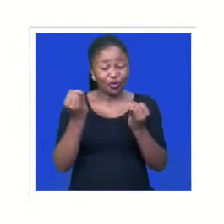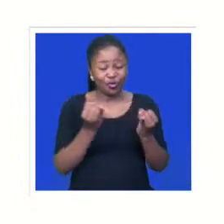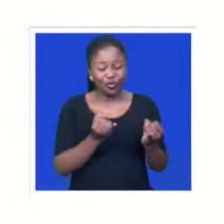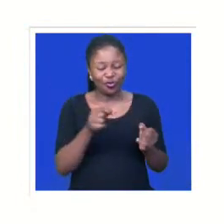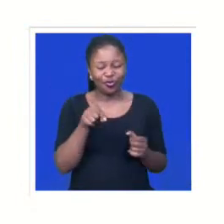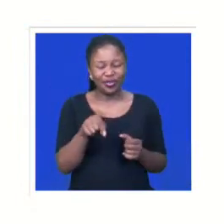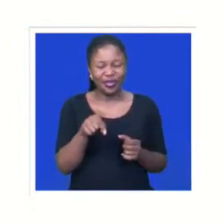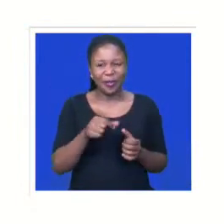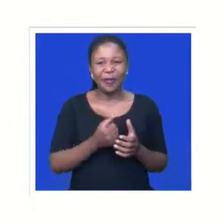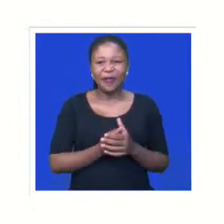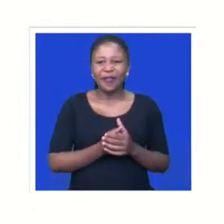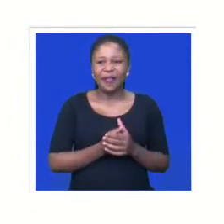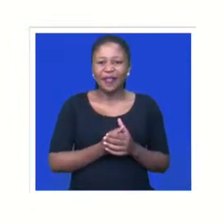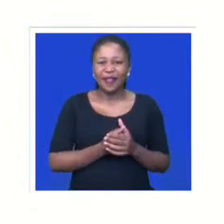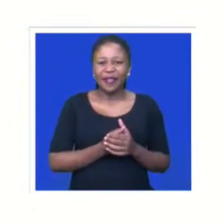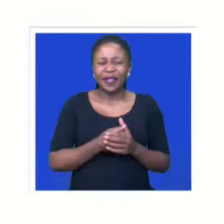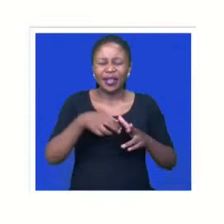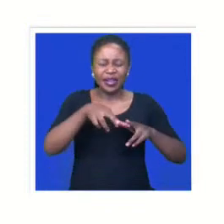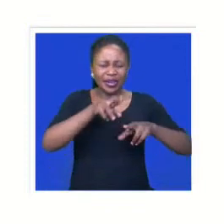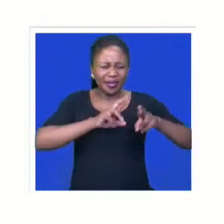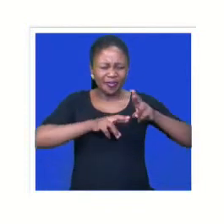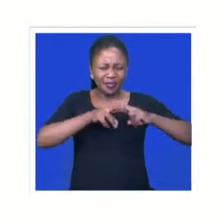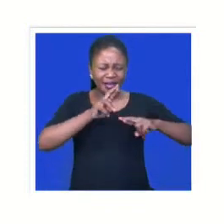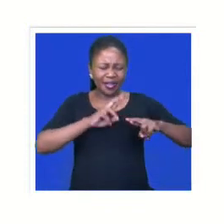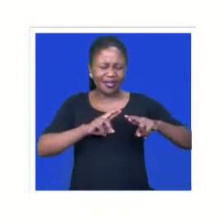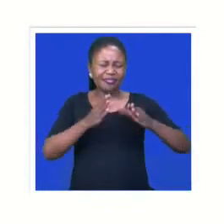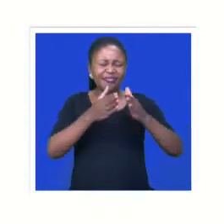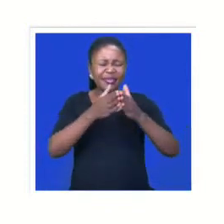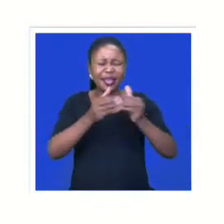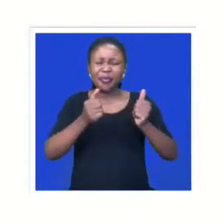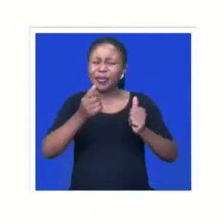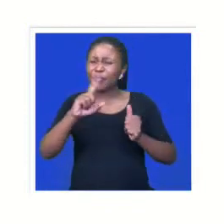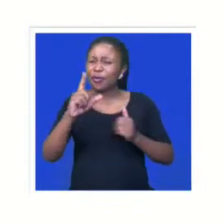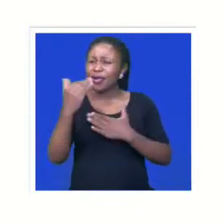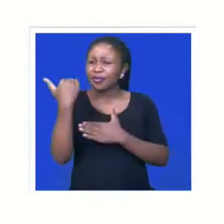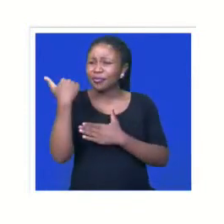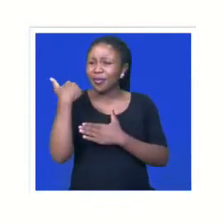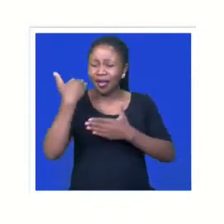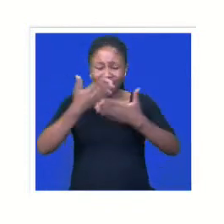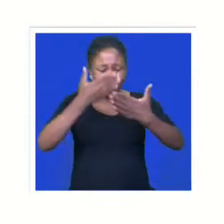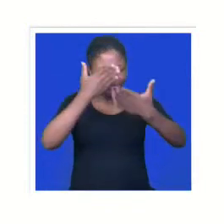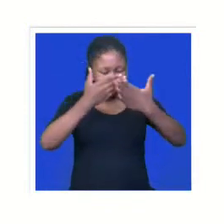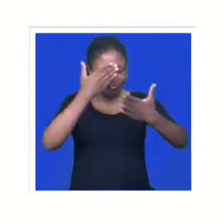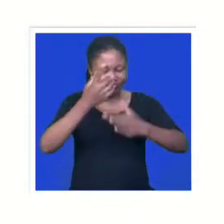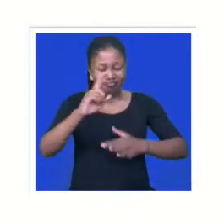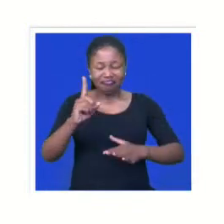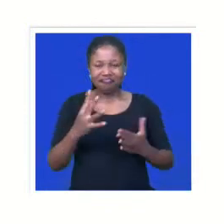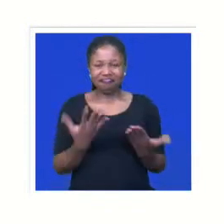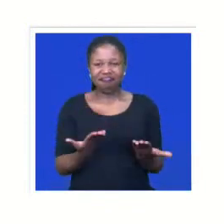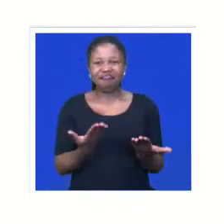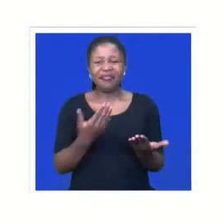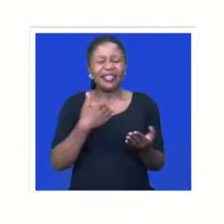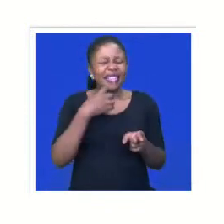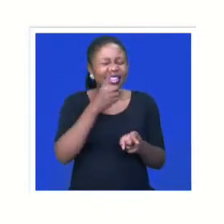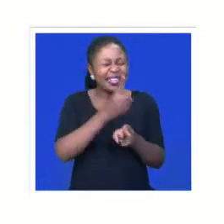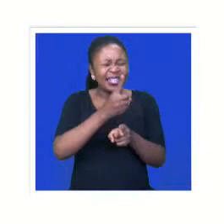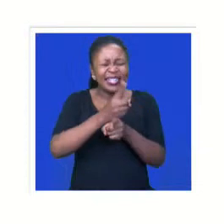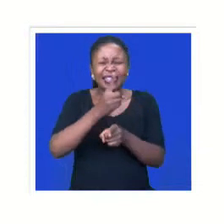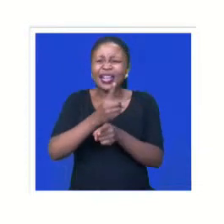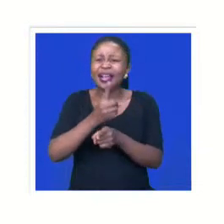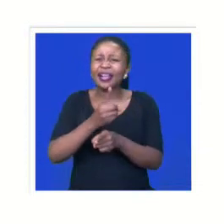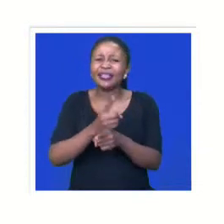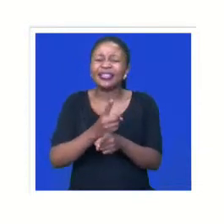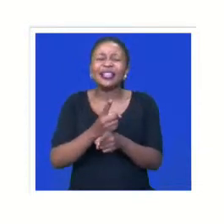us recap, dear Elena, on what we learned about in the previous lesson. In the previous lesson, we talked about the Annunciation to